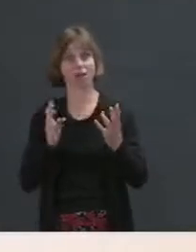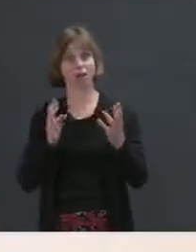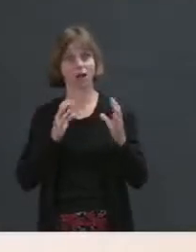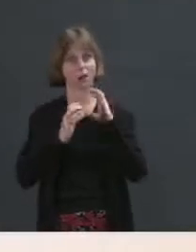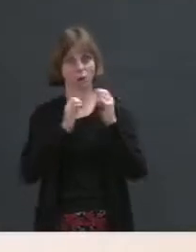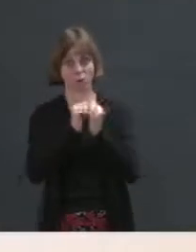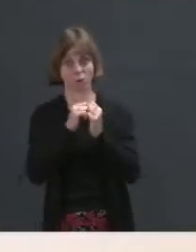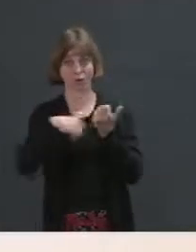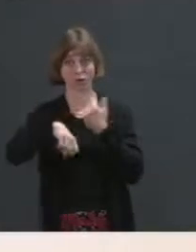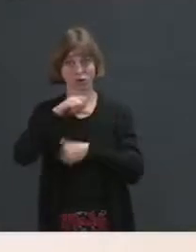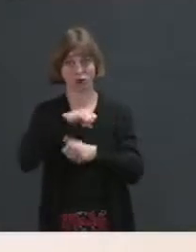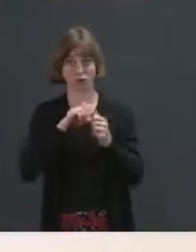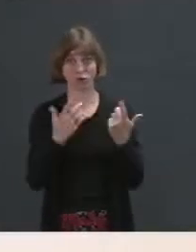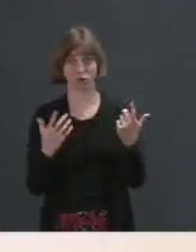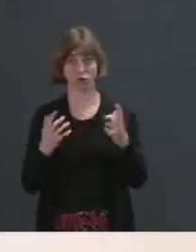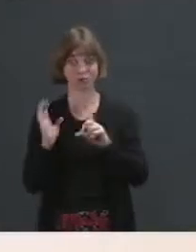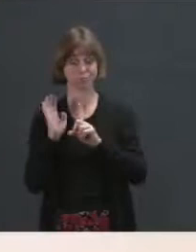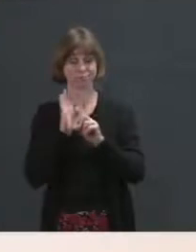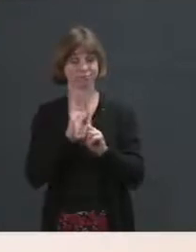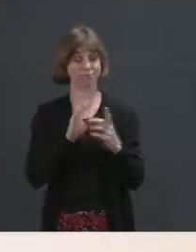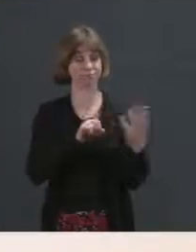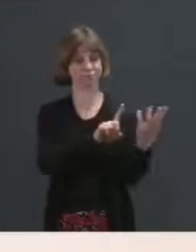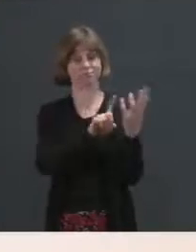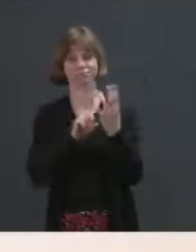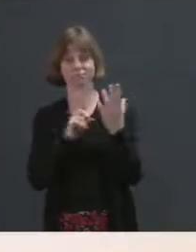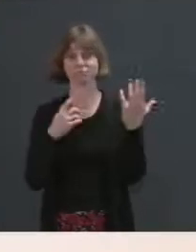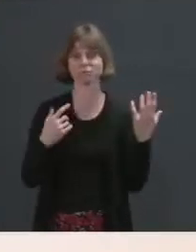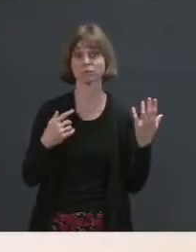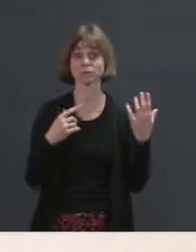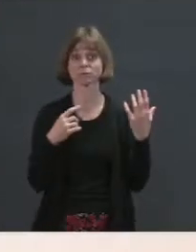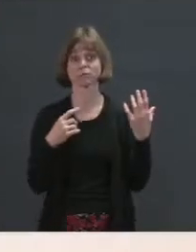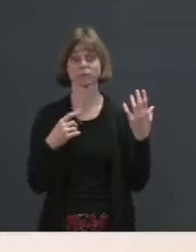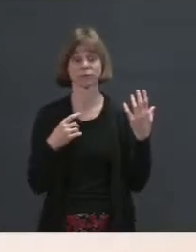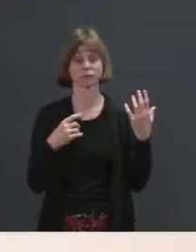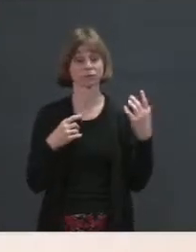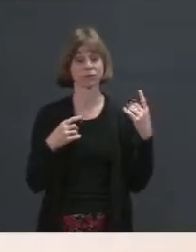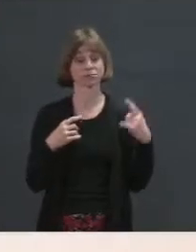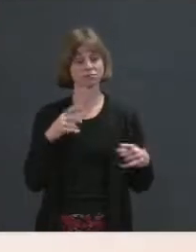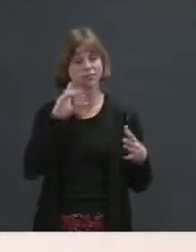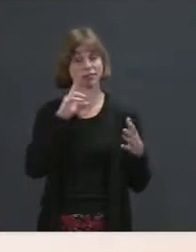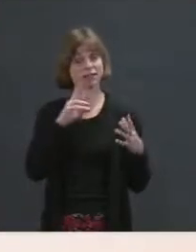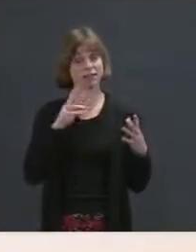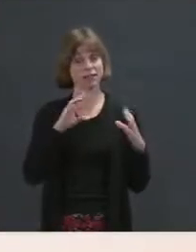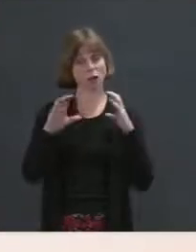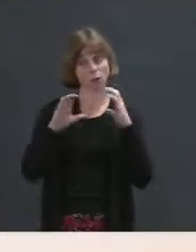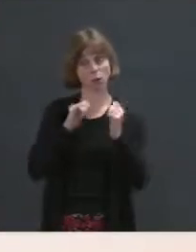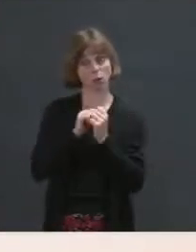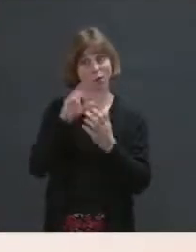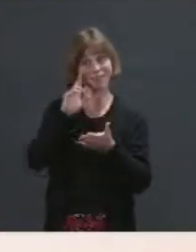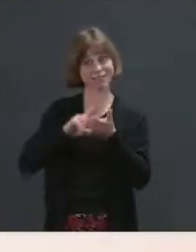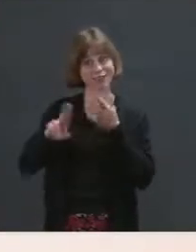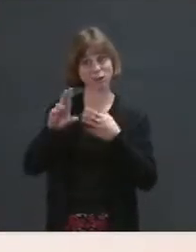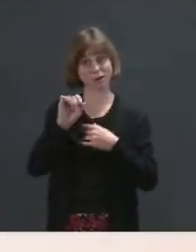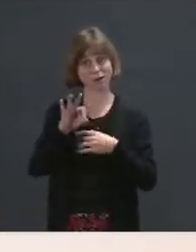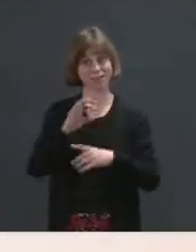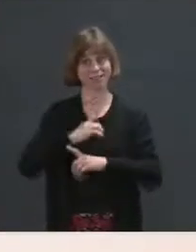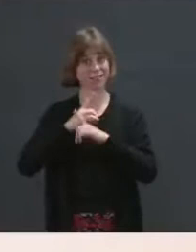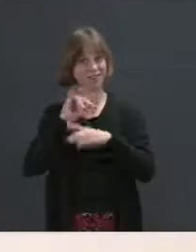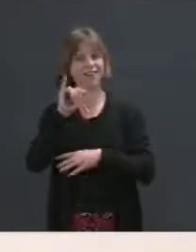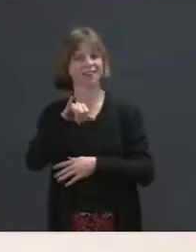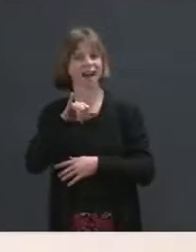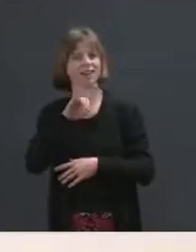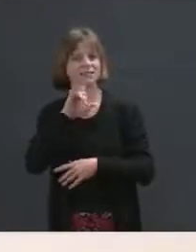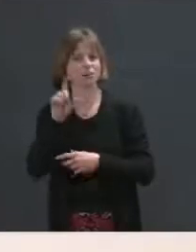Prince Salman communicated with the Secretary of Defense. That's the appropriate line of communication. And